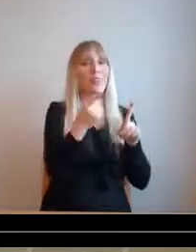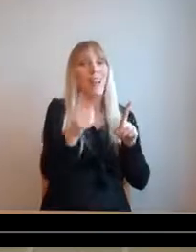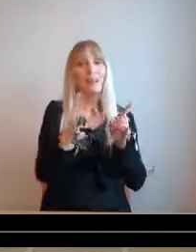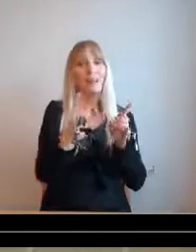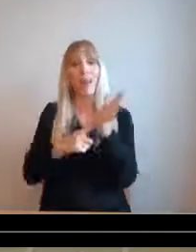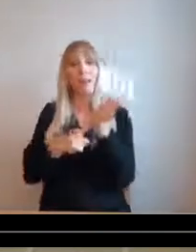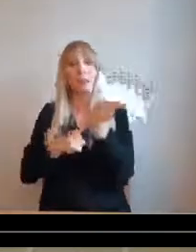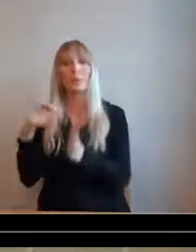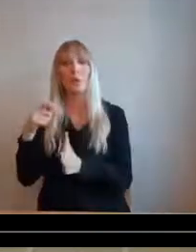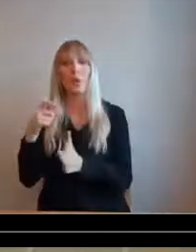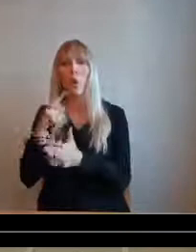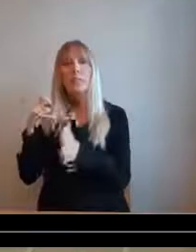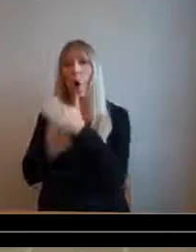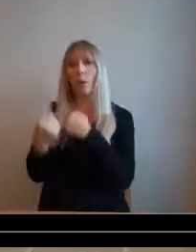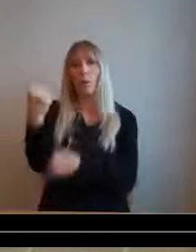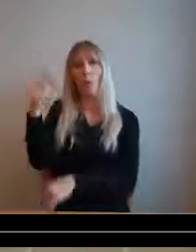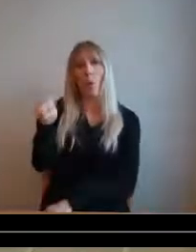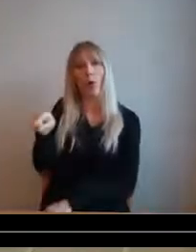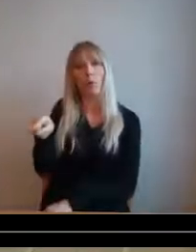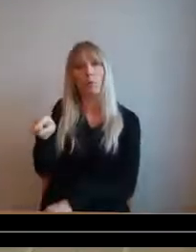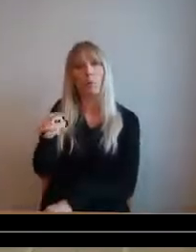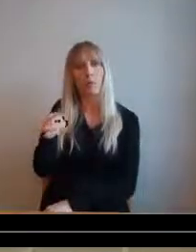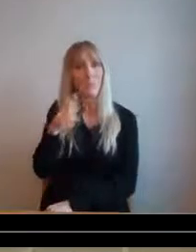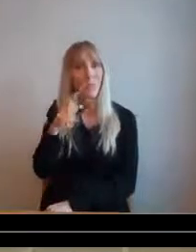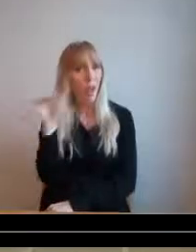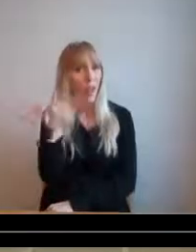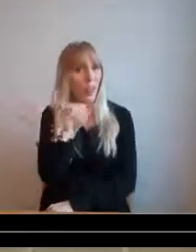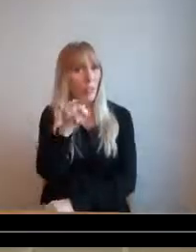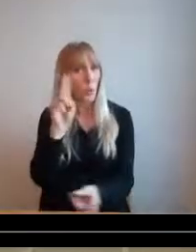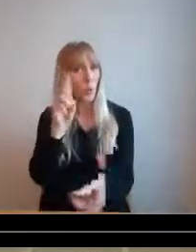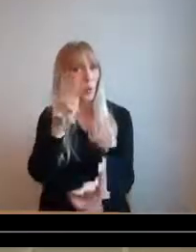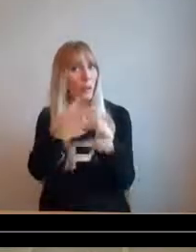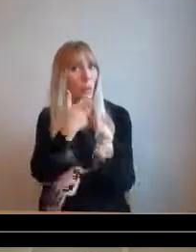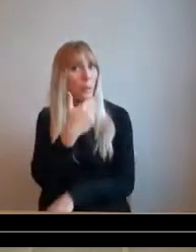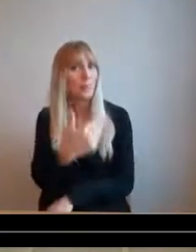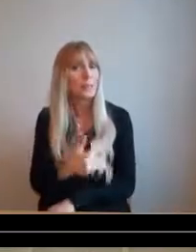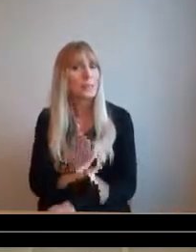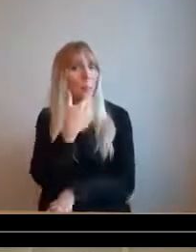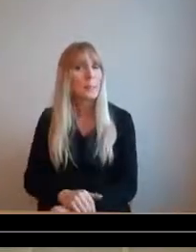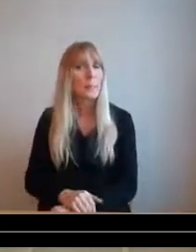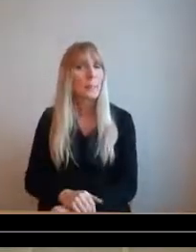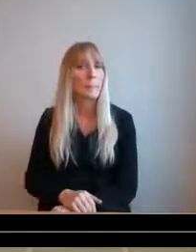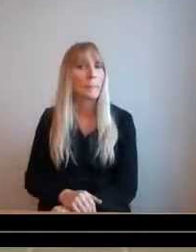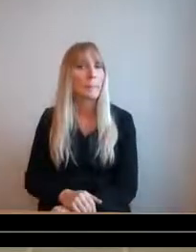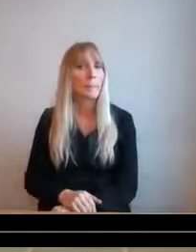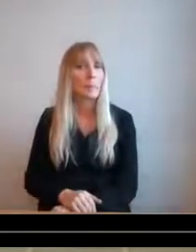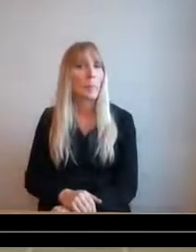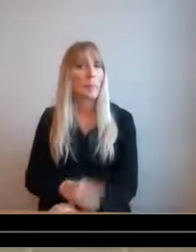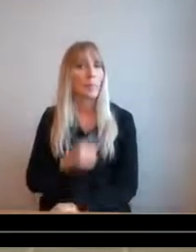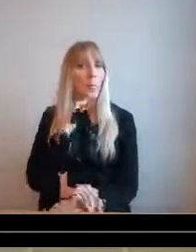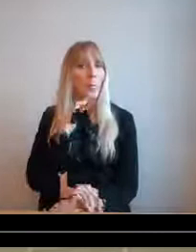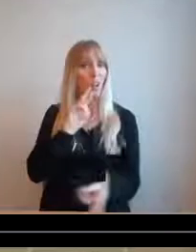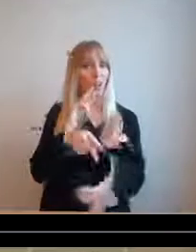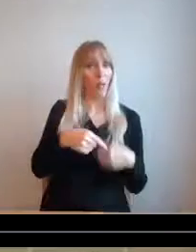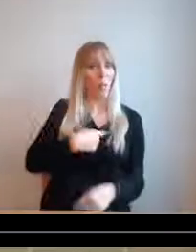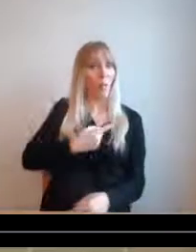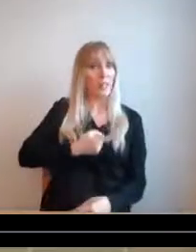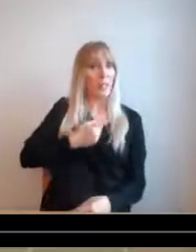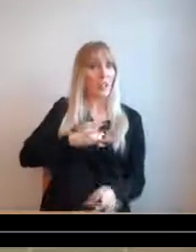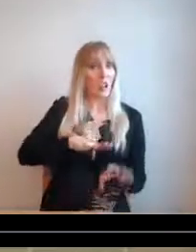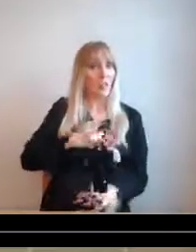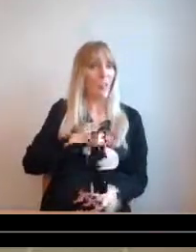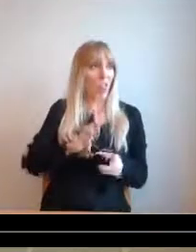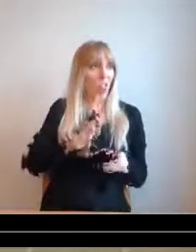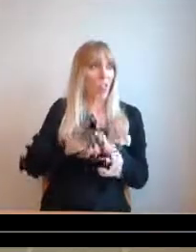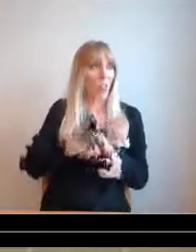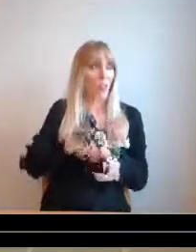Thames crossing? Are either one of you able to provide any information on that, or shall I offer it my best guess? I